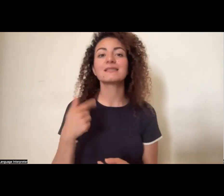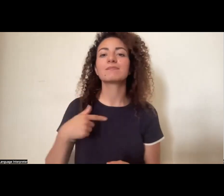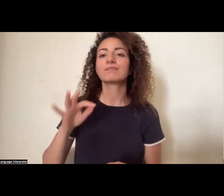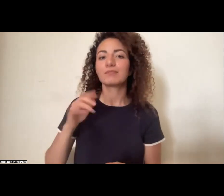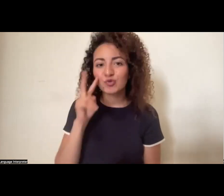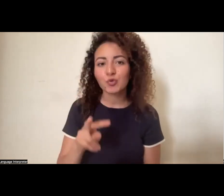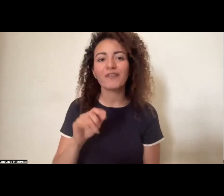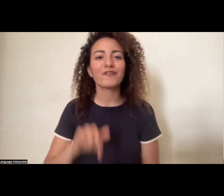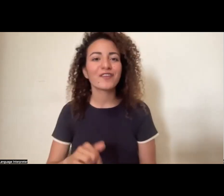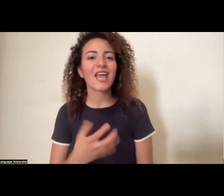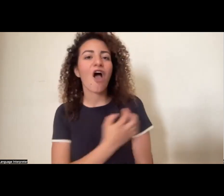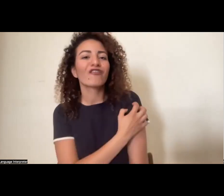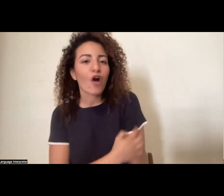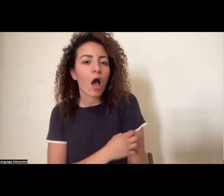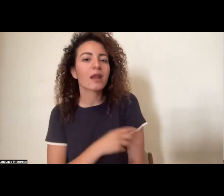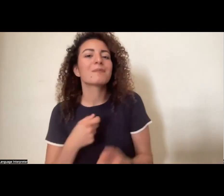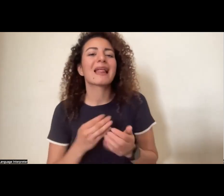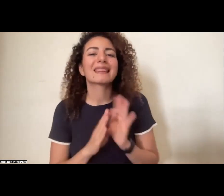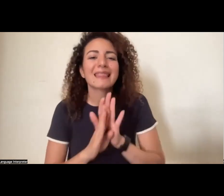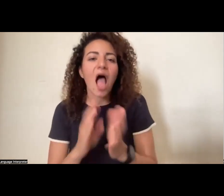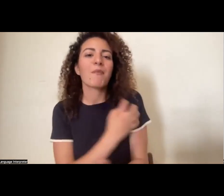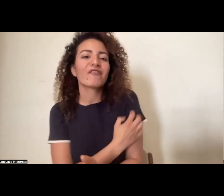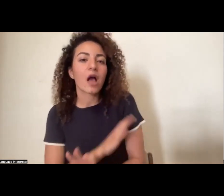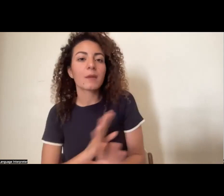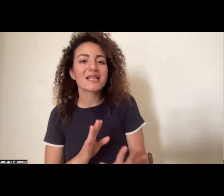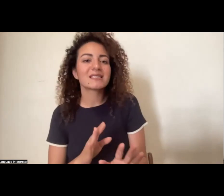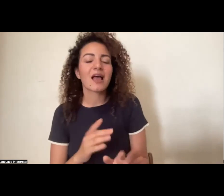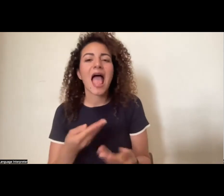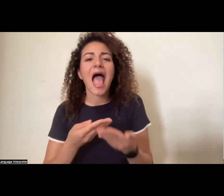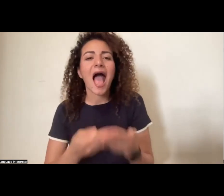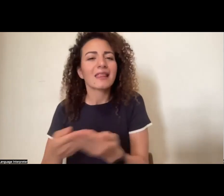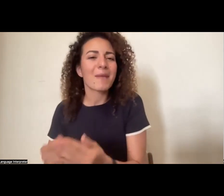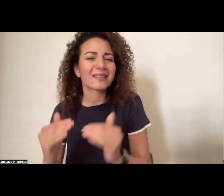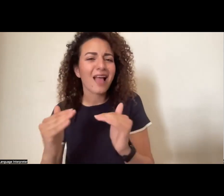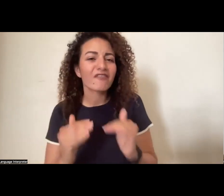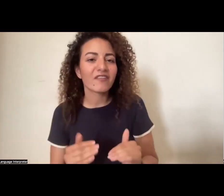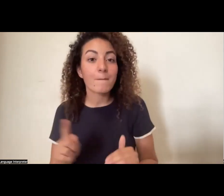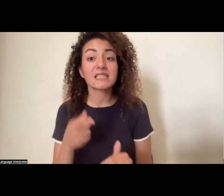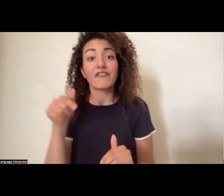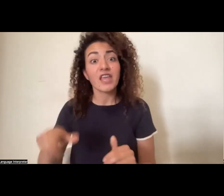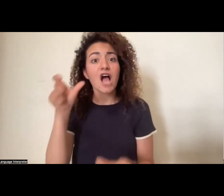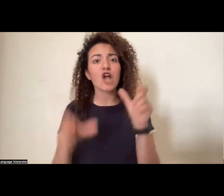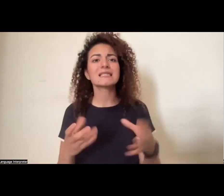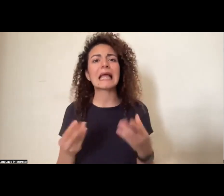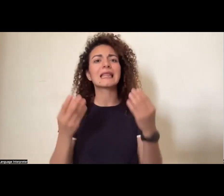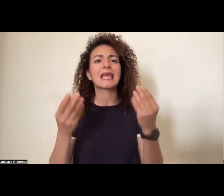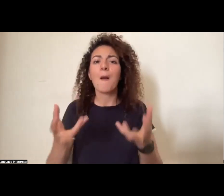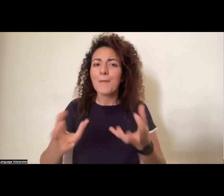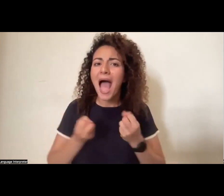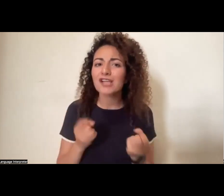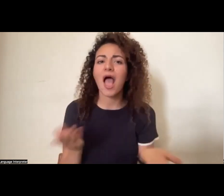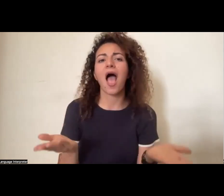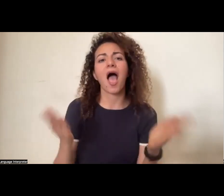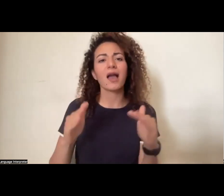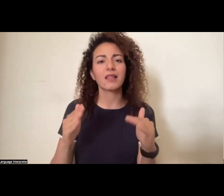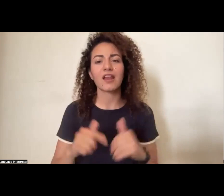poverty alleviation, about social assistance, which excludes so many people. Even in the population that should be targeted,